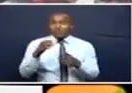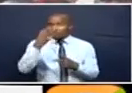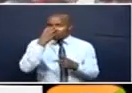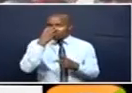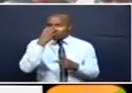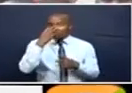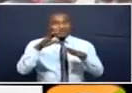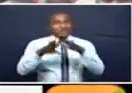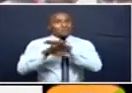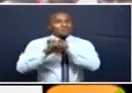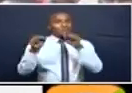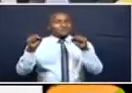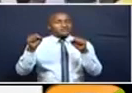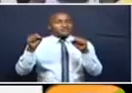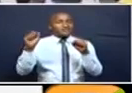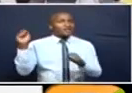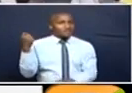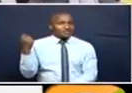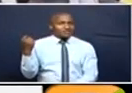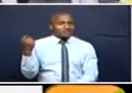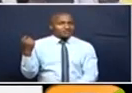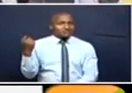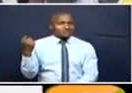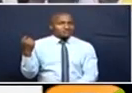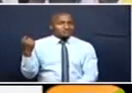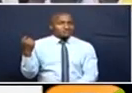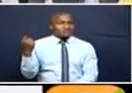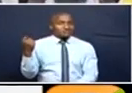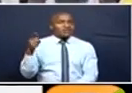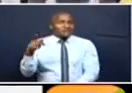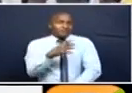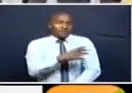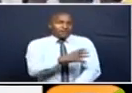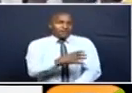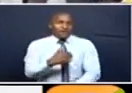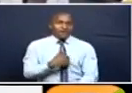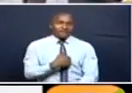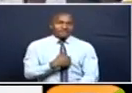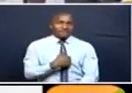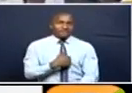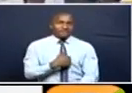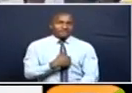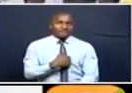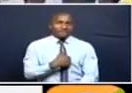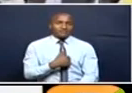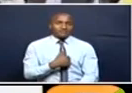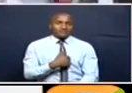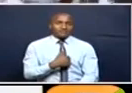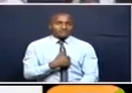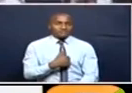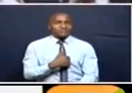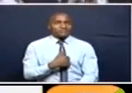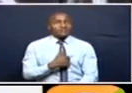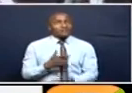Deputy President of the Republic of Kenya. He's in power. We have not even uprooted the provincial